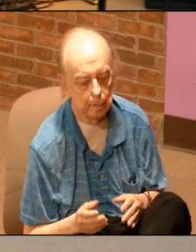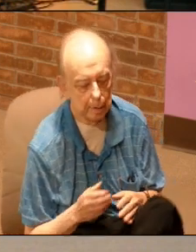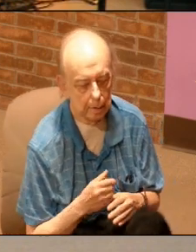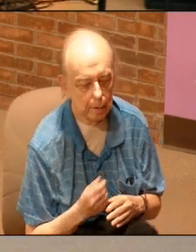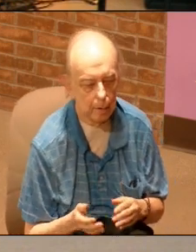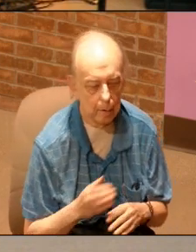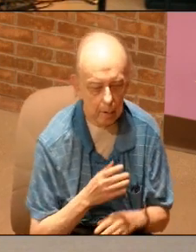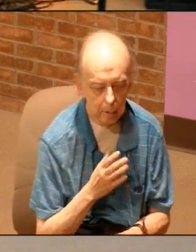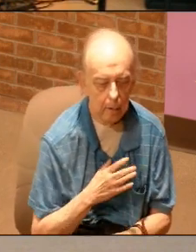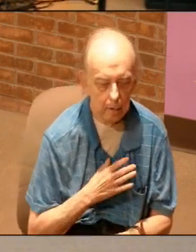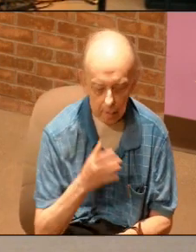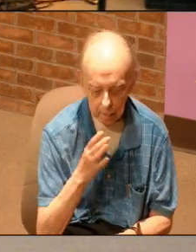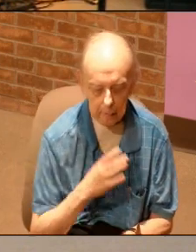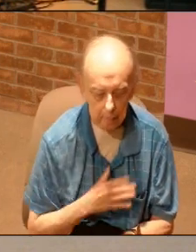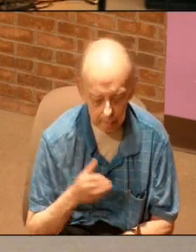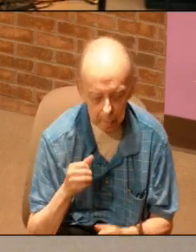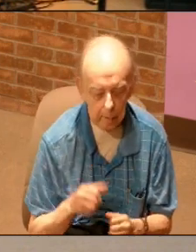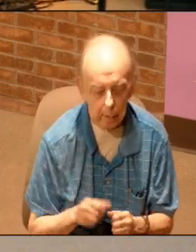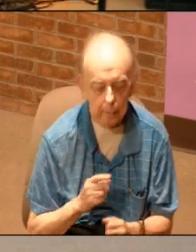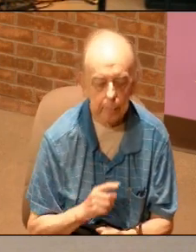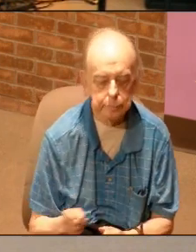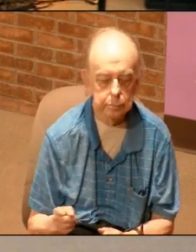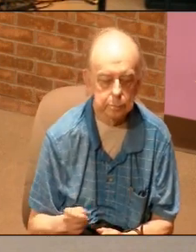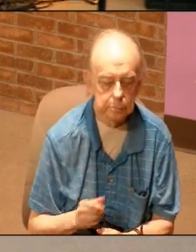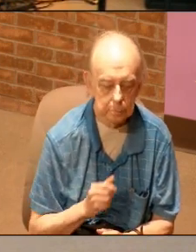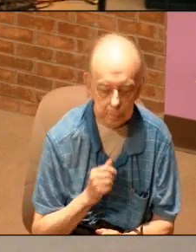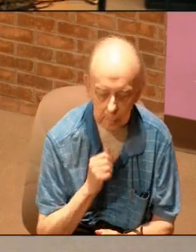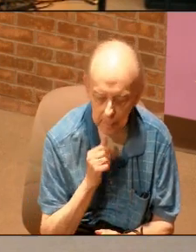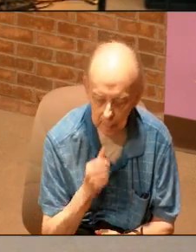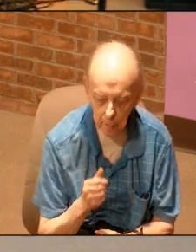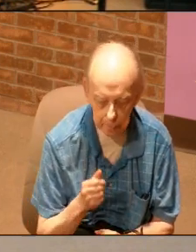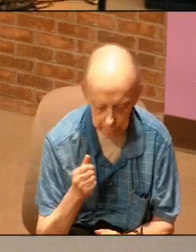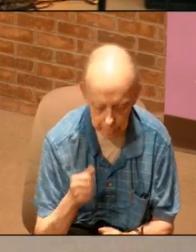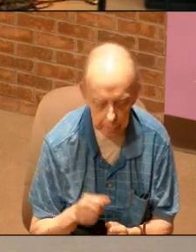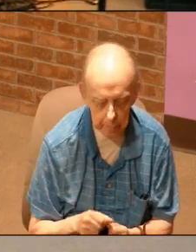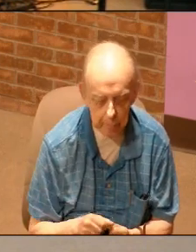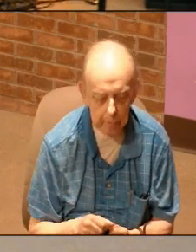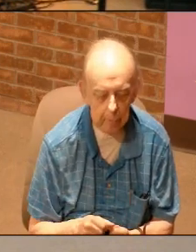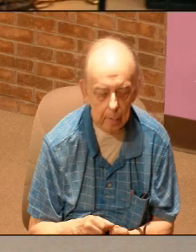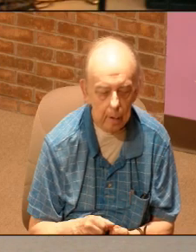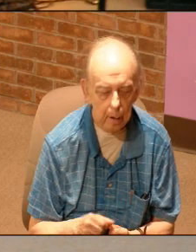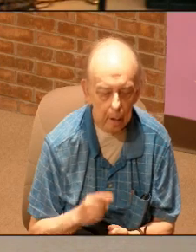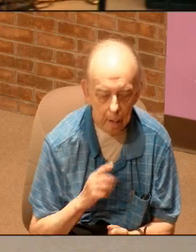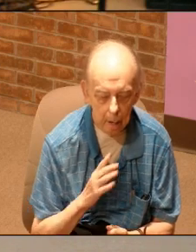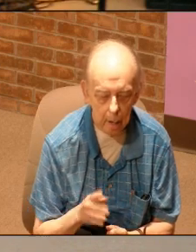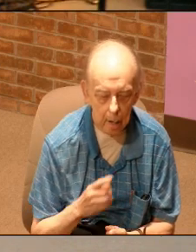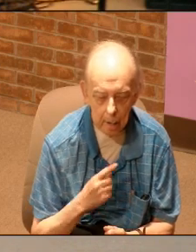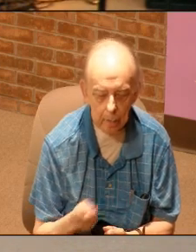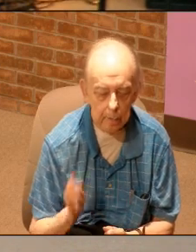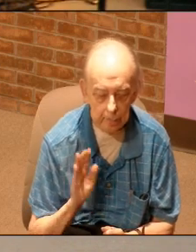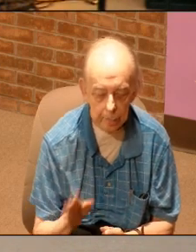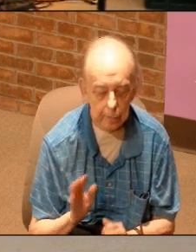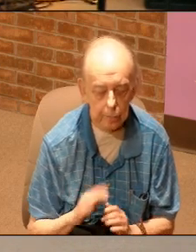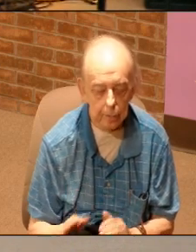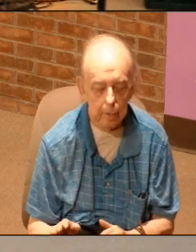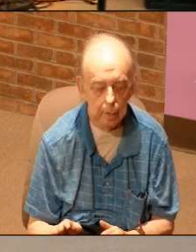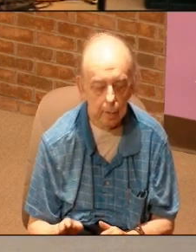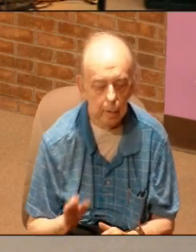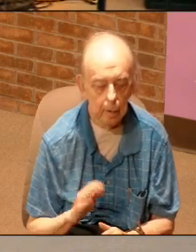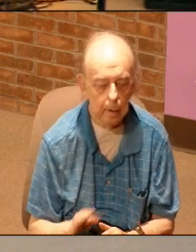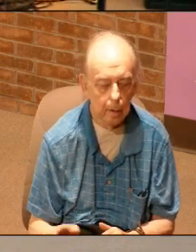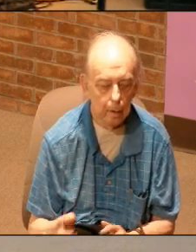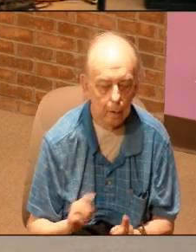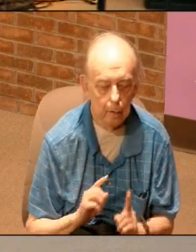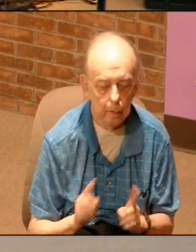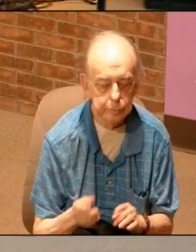and gentlemen, he said, remember these things, but don't just remember them, recite them. Tell them to your children. Children,